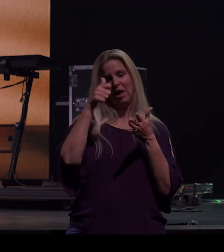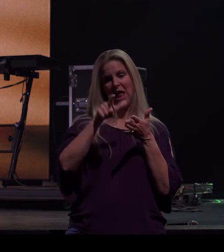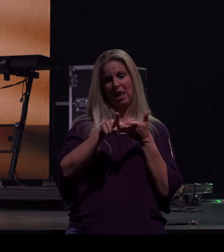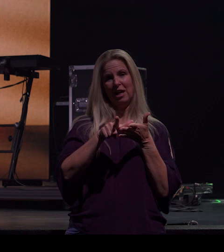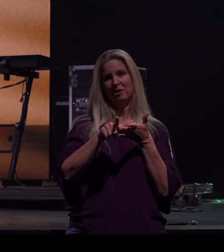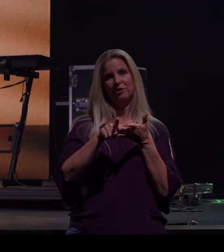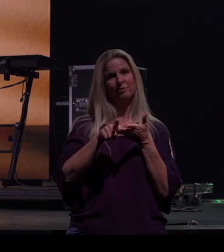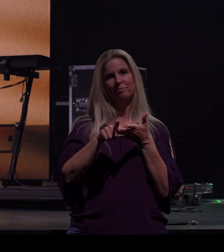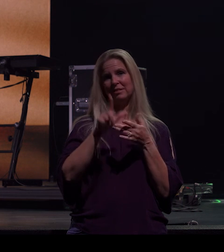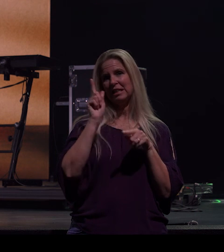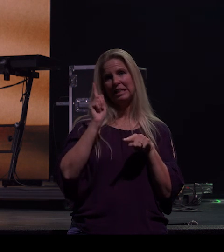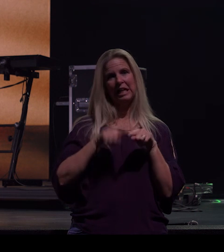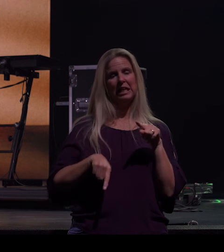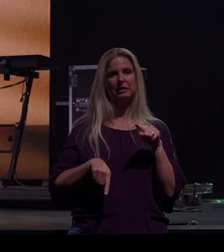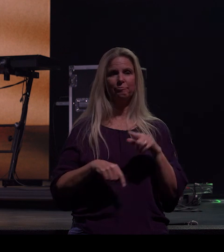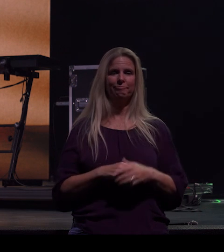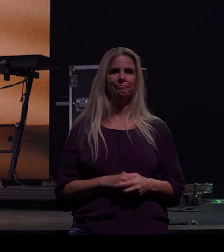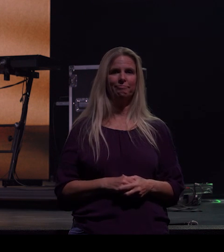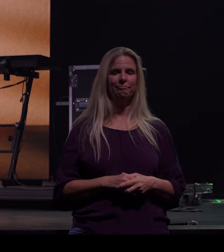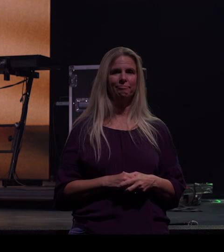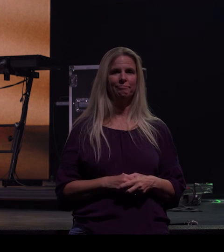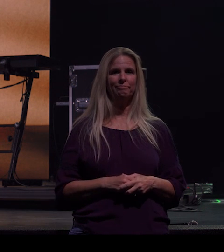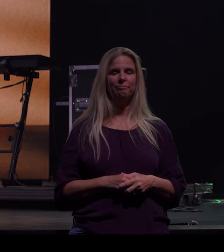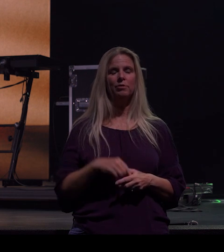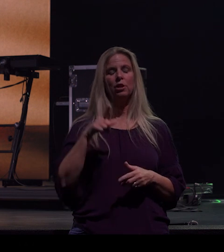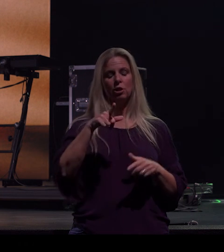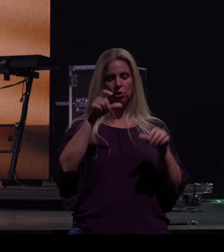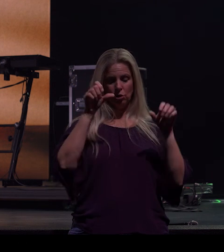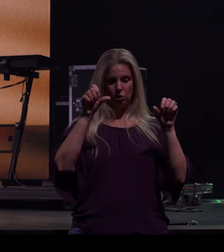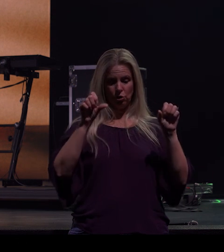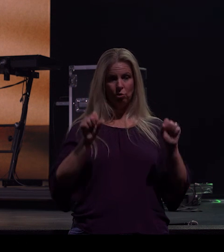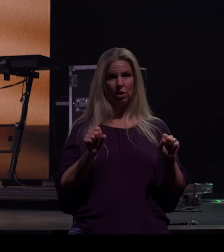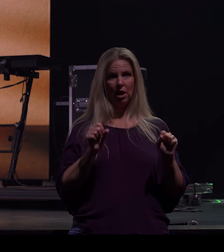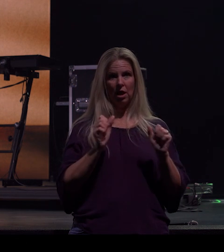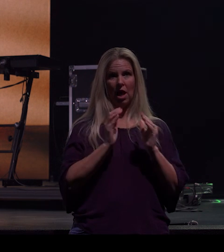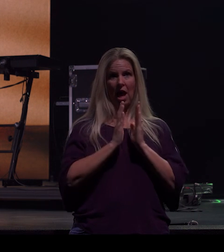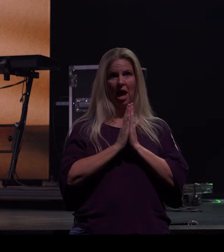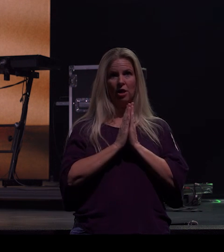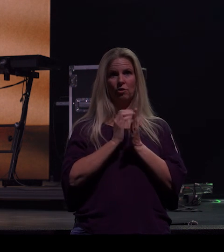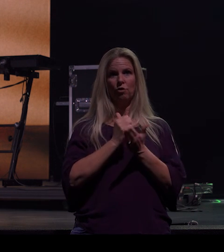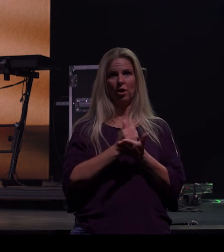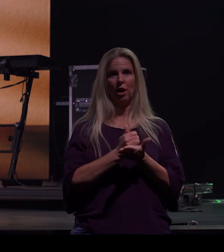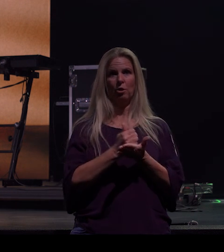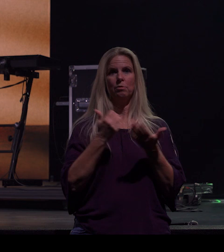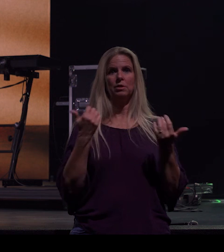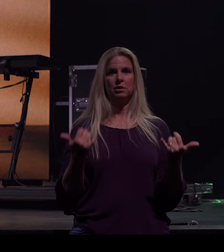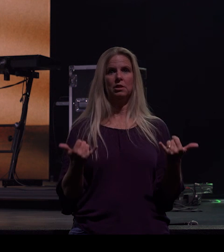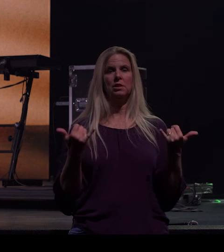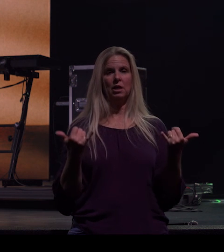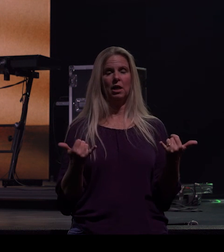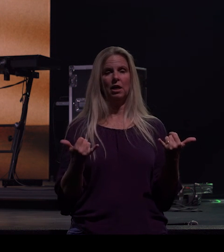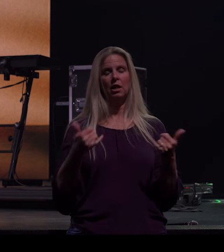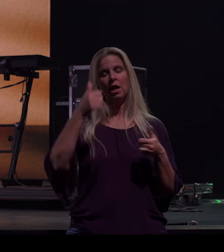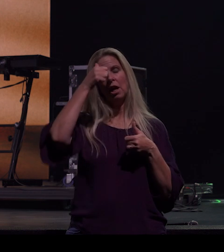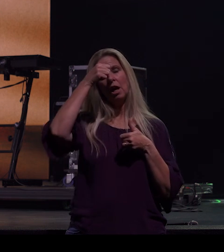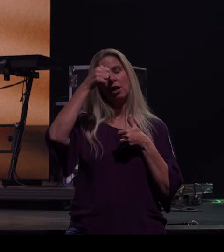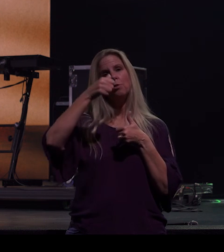You can ask for help. today. And